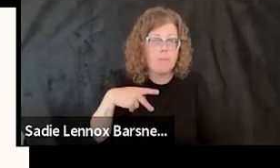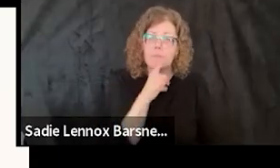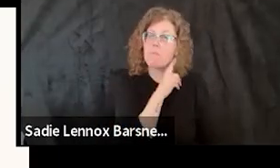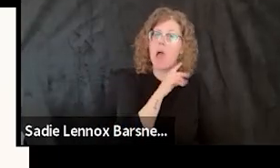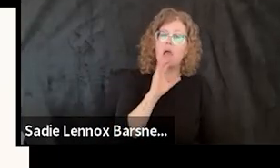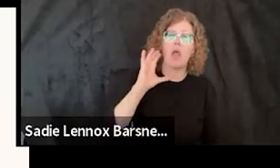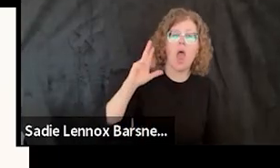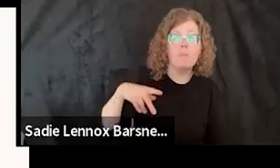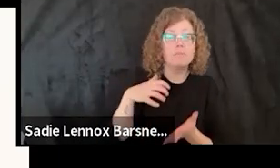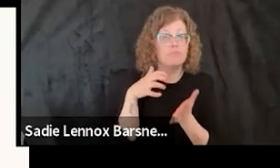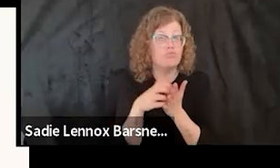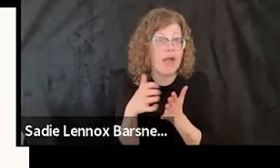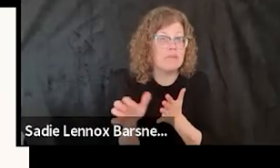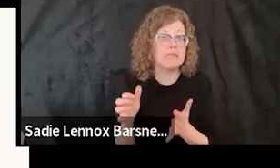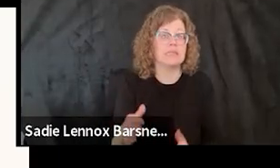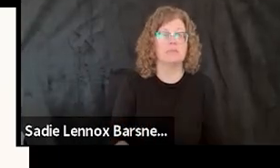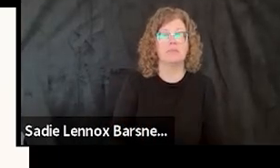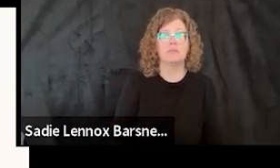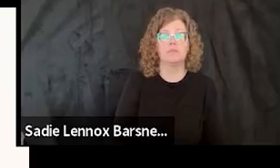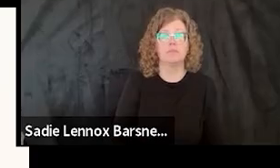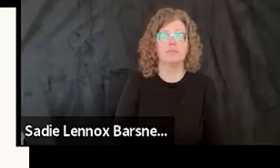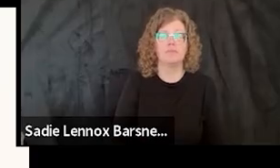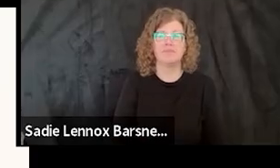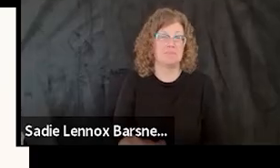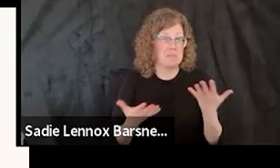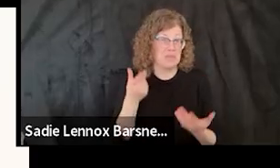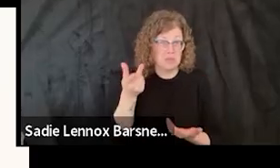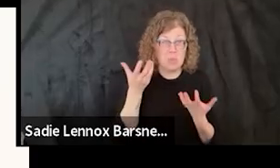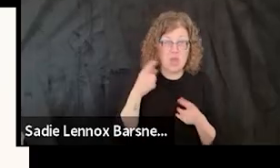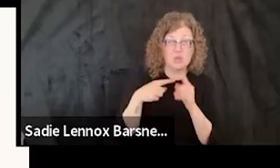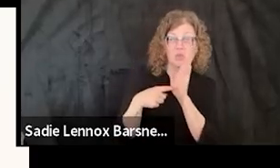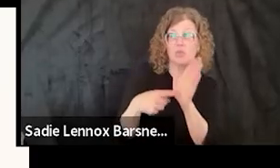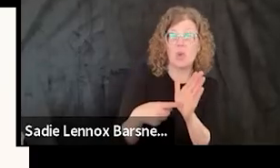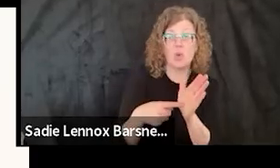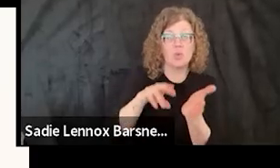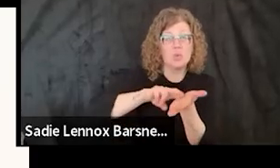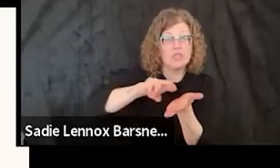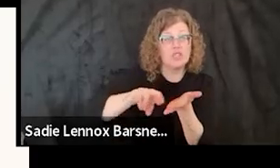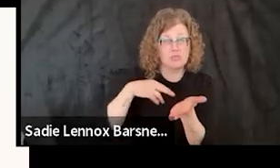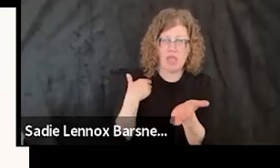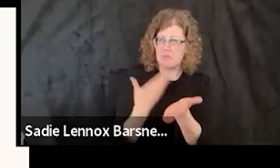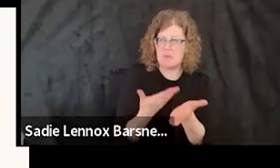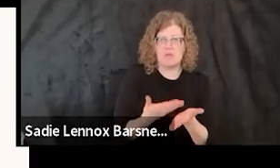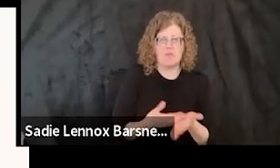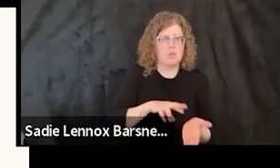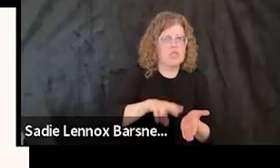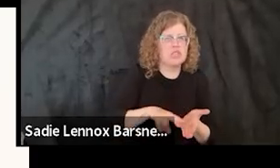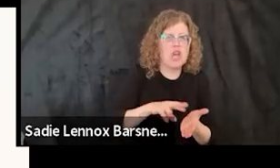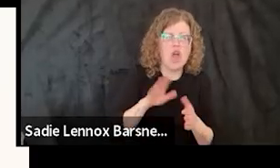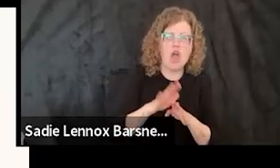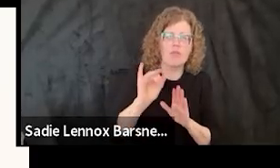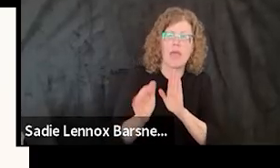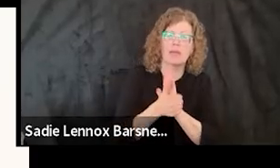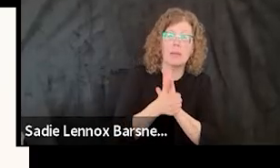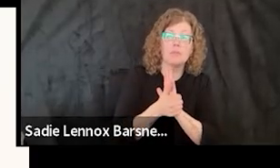You might include demonstration of your research and planning around the project, such as research